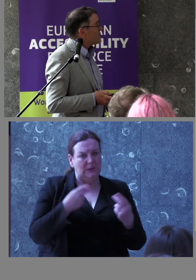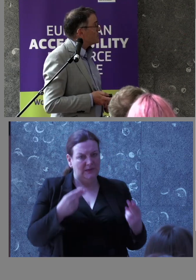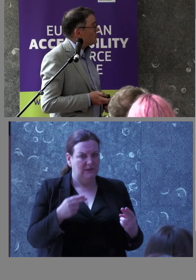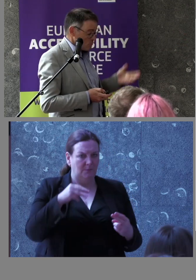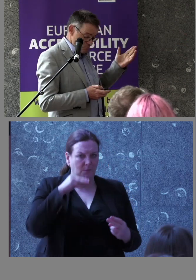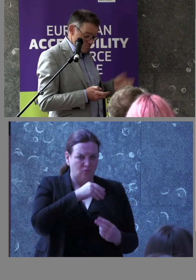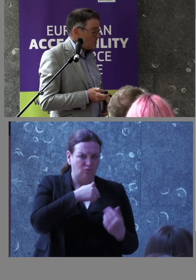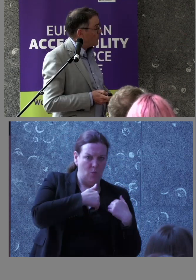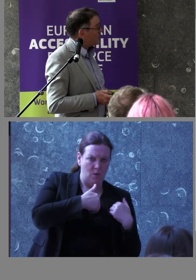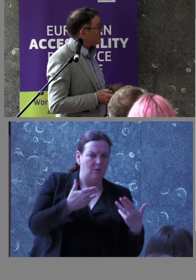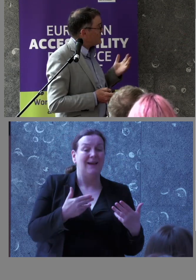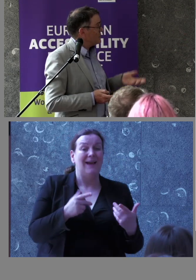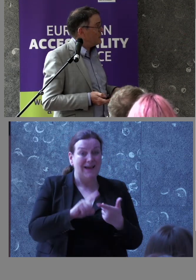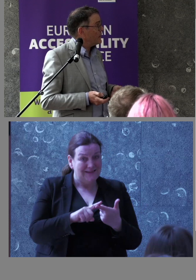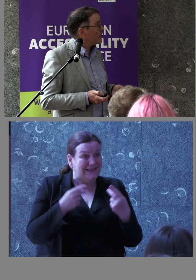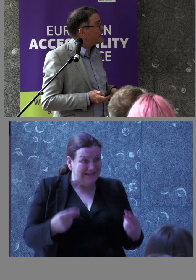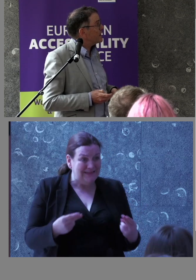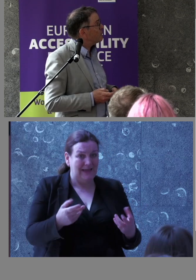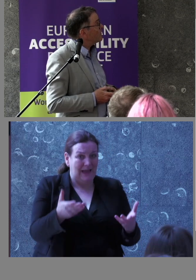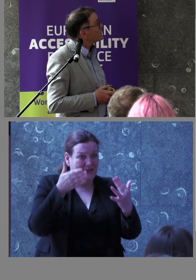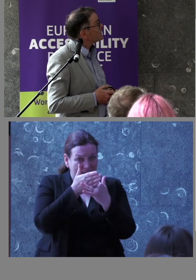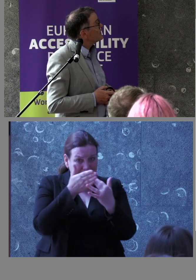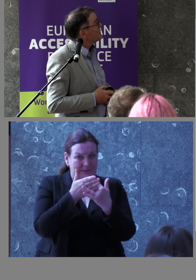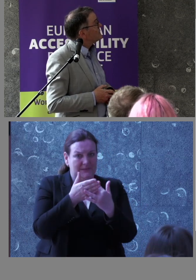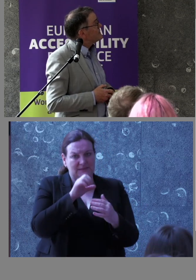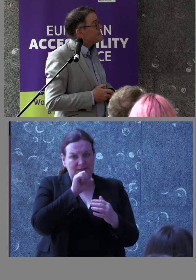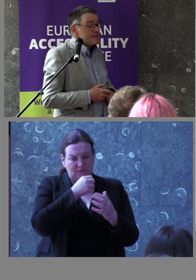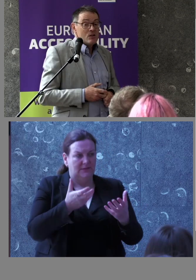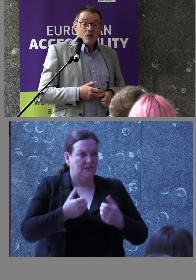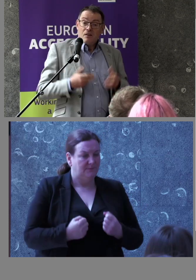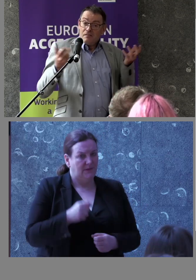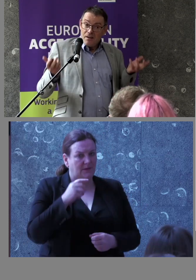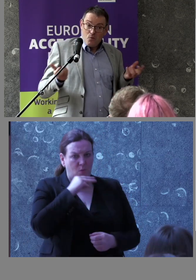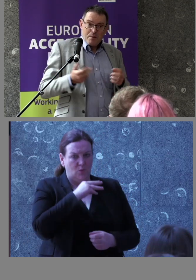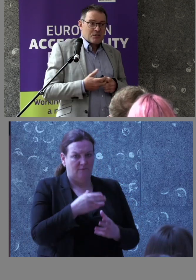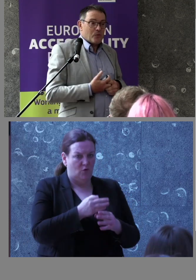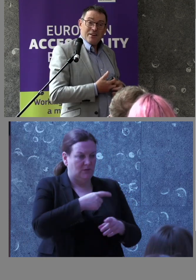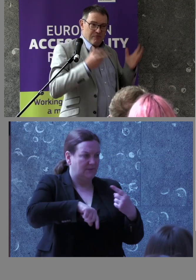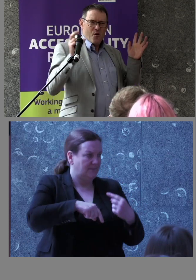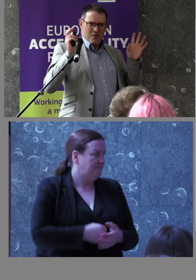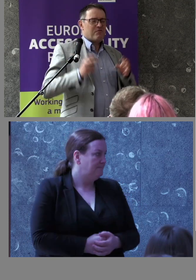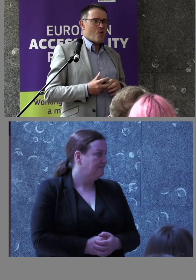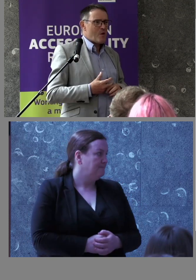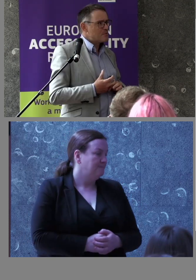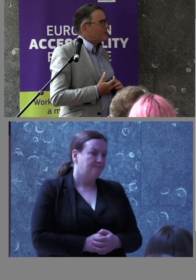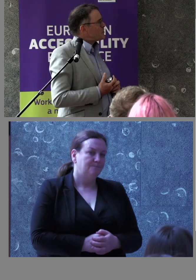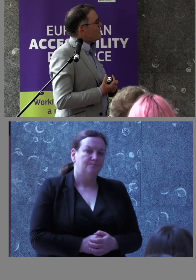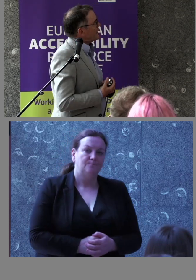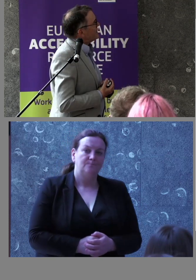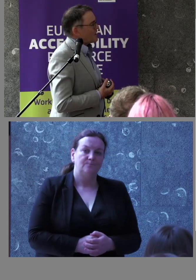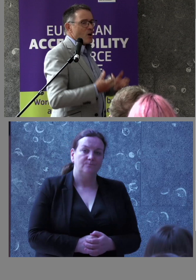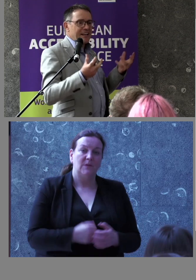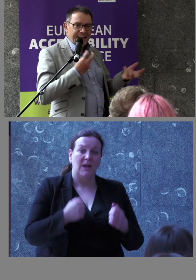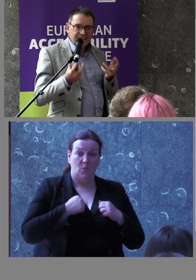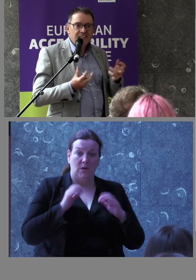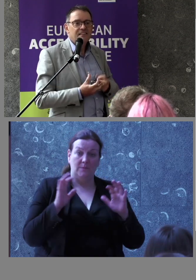euros, okay? Including some money we collect for other departments. So, pretty much all